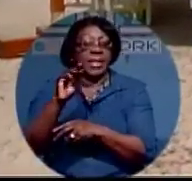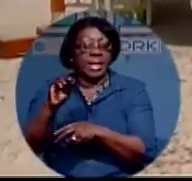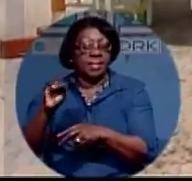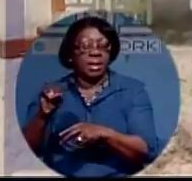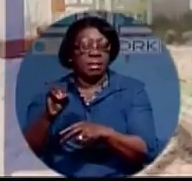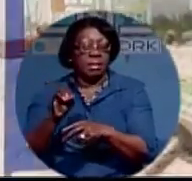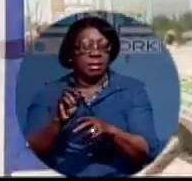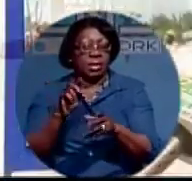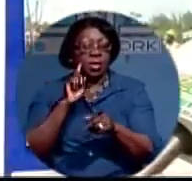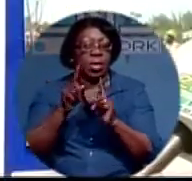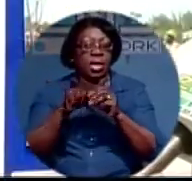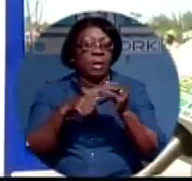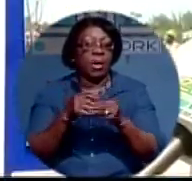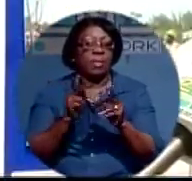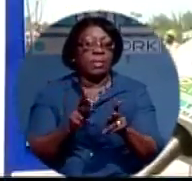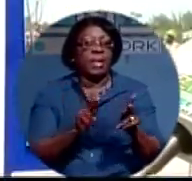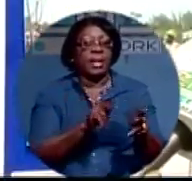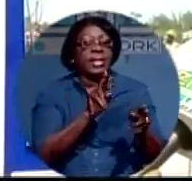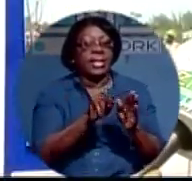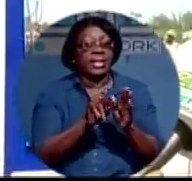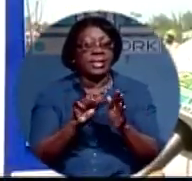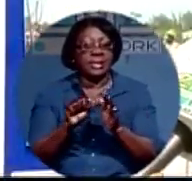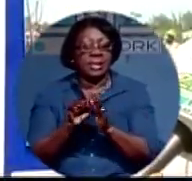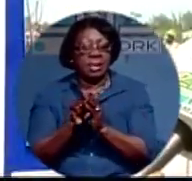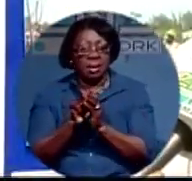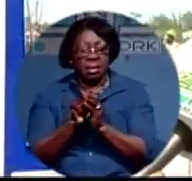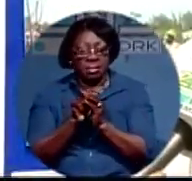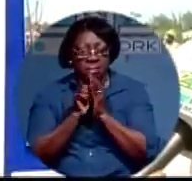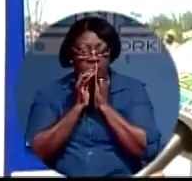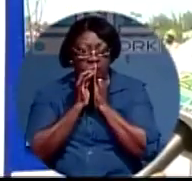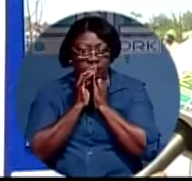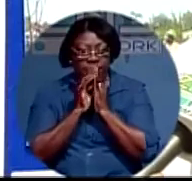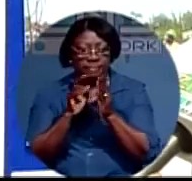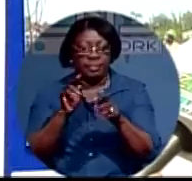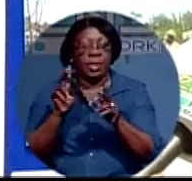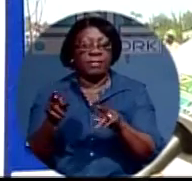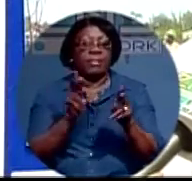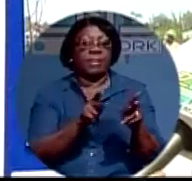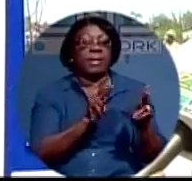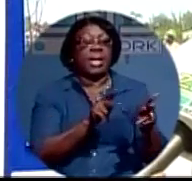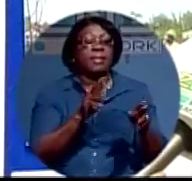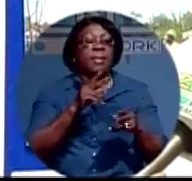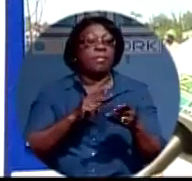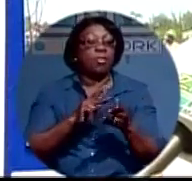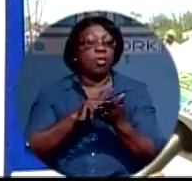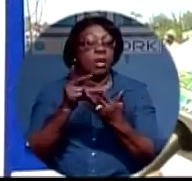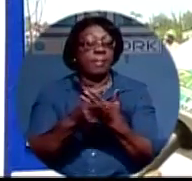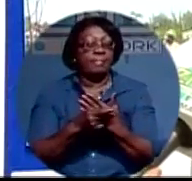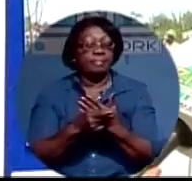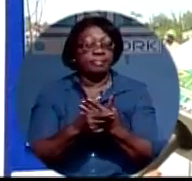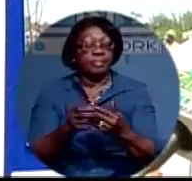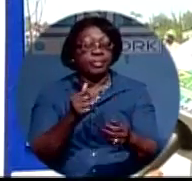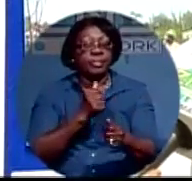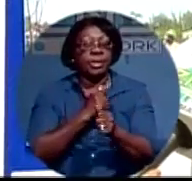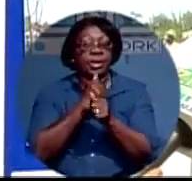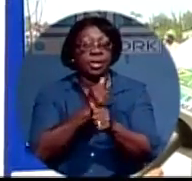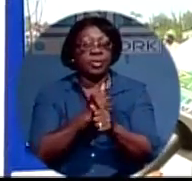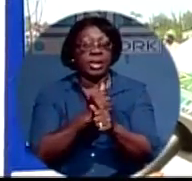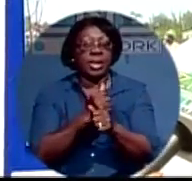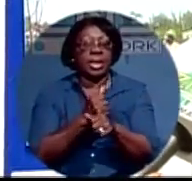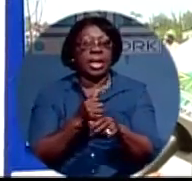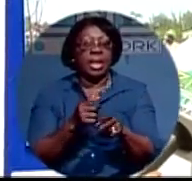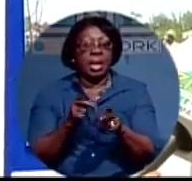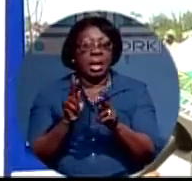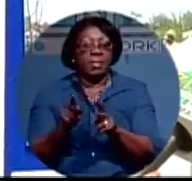mitigation preparedness. I think we have a fairly good response program, but we're now trying to strengthen our mitigation and preparedness plan. When